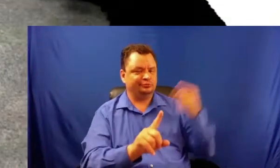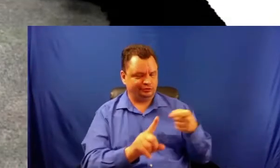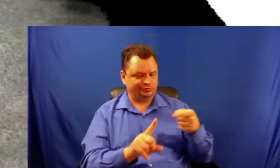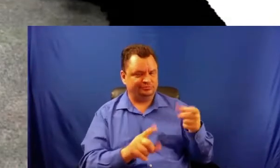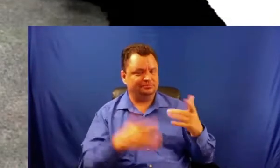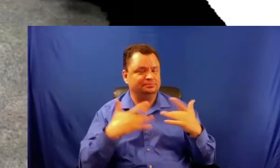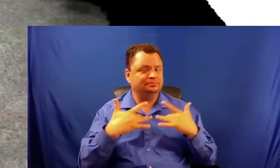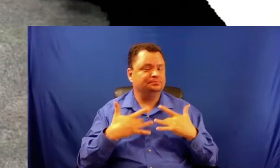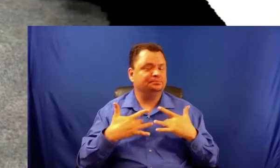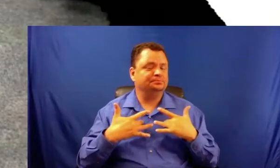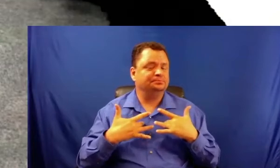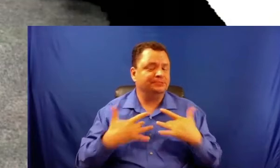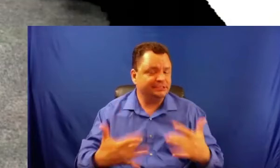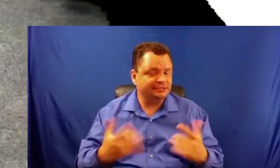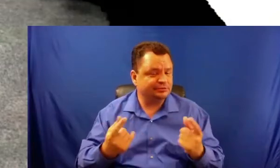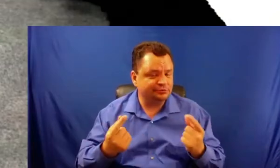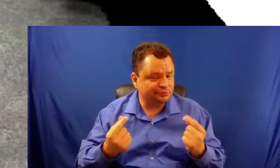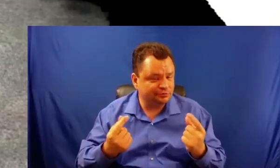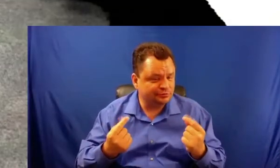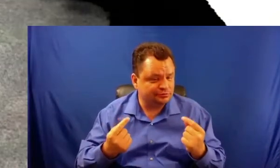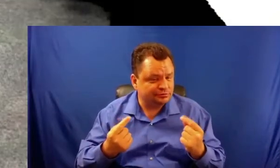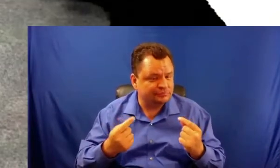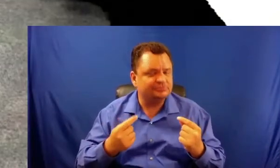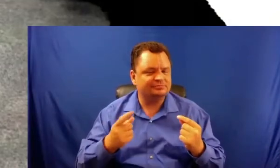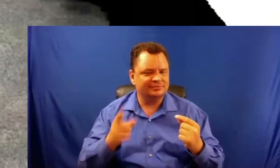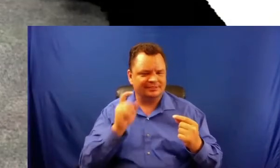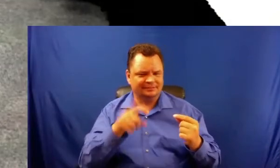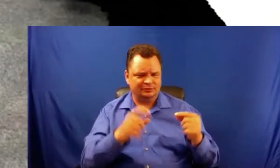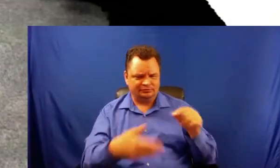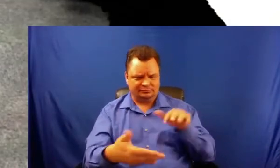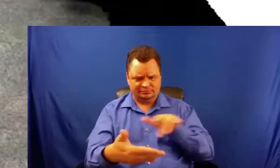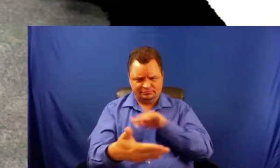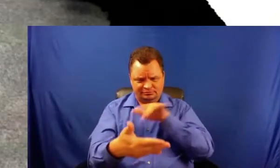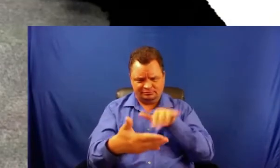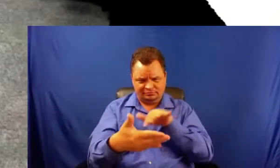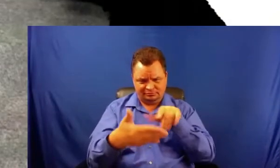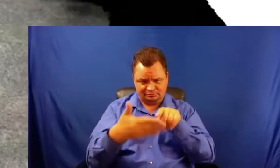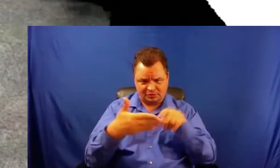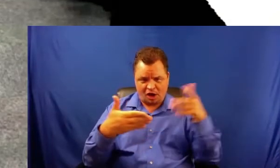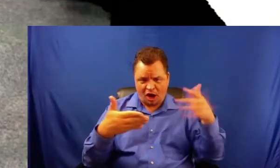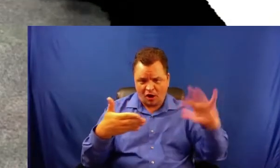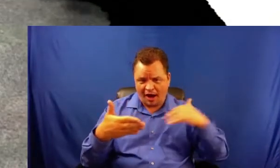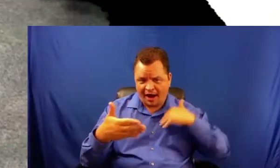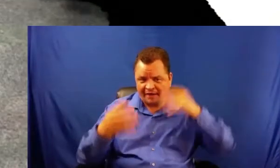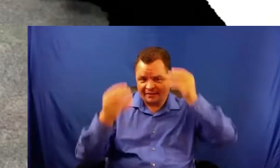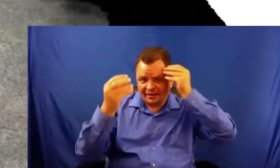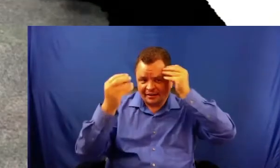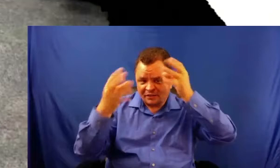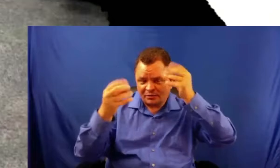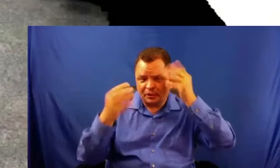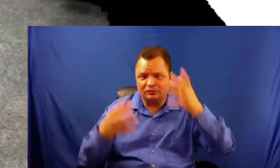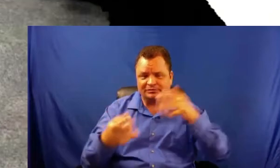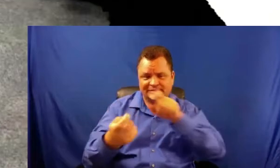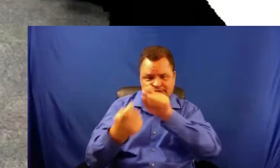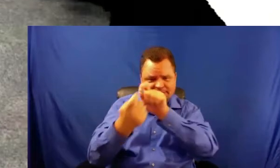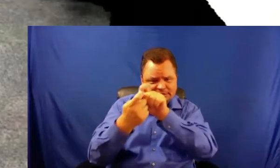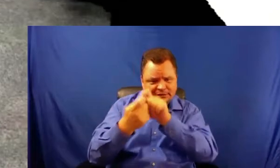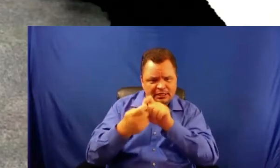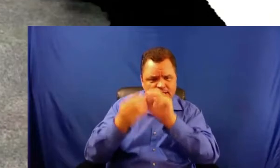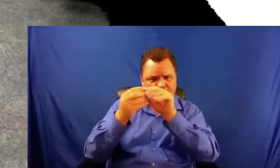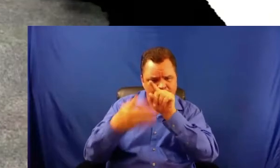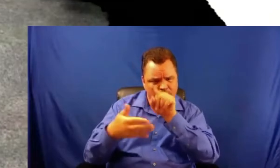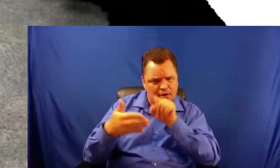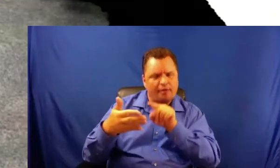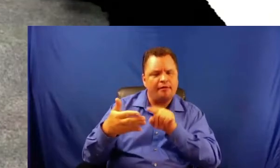study to add these things because you already have antibody information and detailed information. It's also interesting to understand that it's getting more and